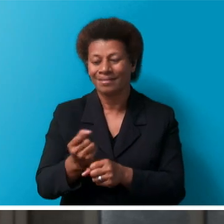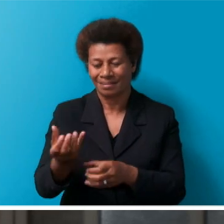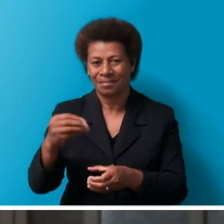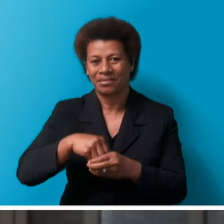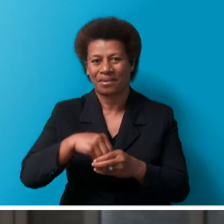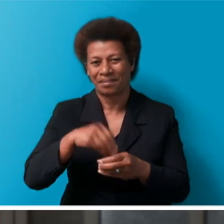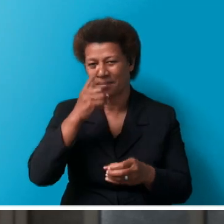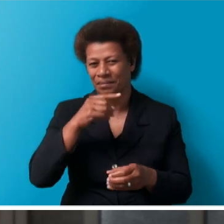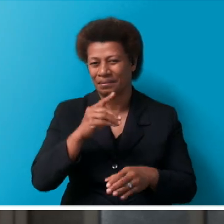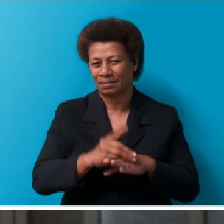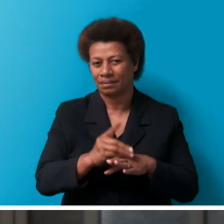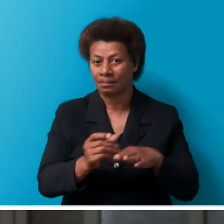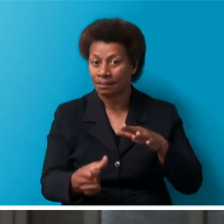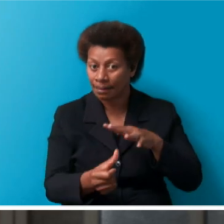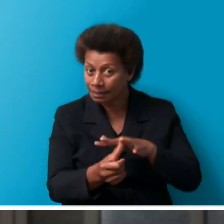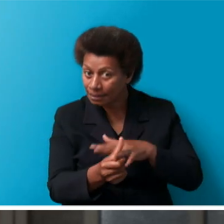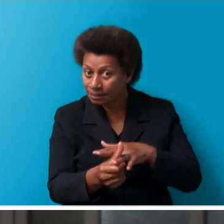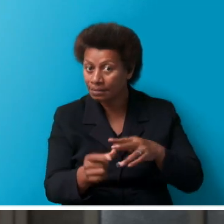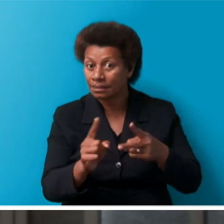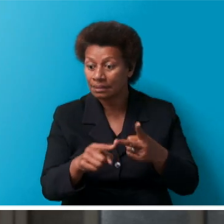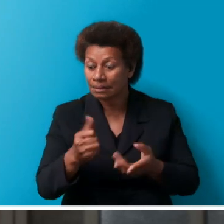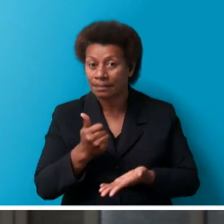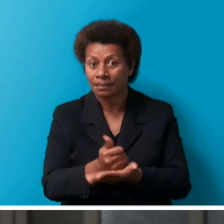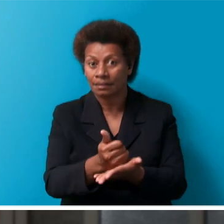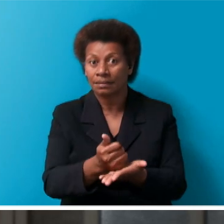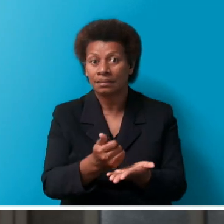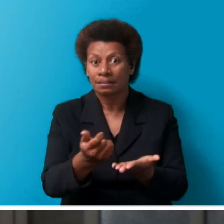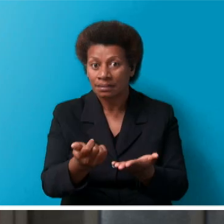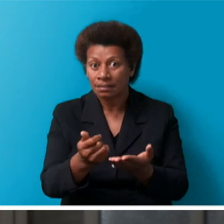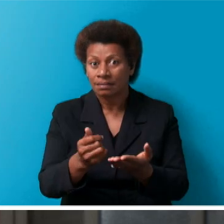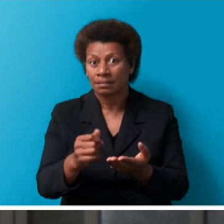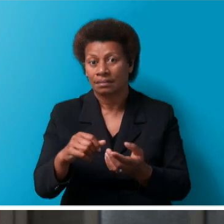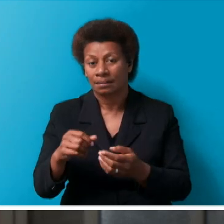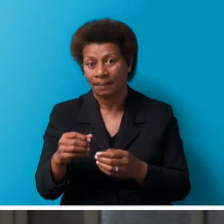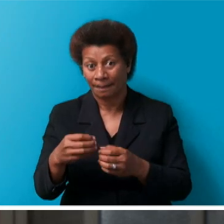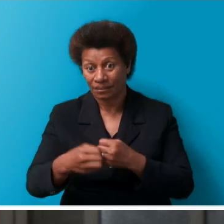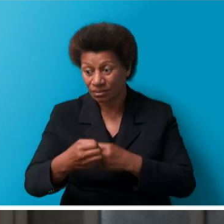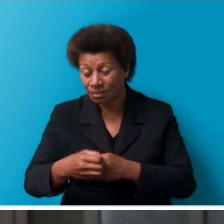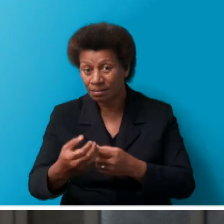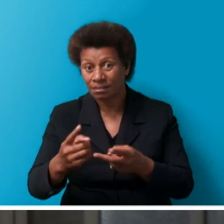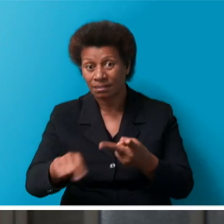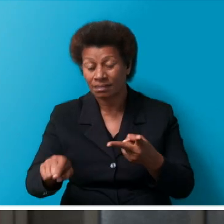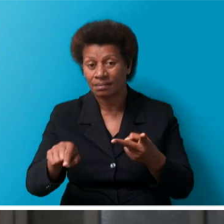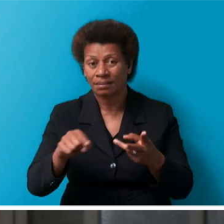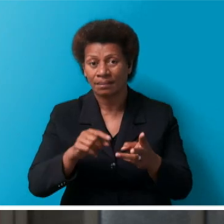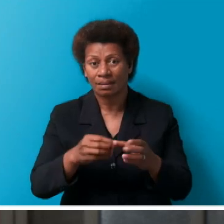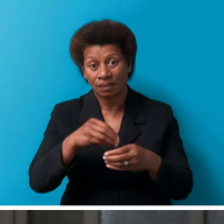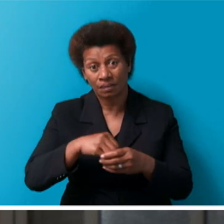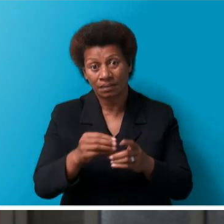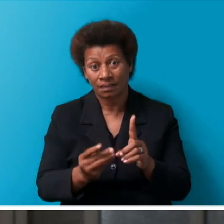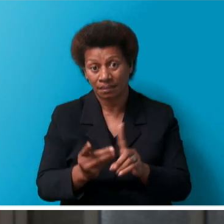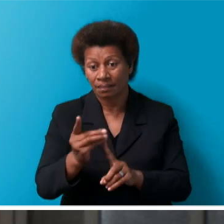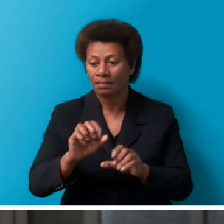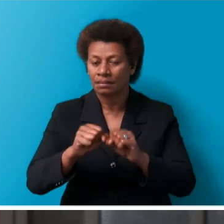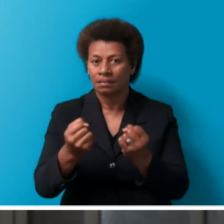of accessibility, assistive devices, support services, non-discrimination, community-based inclusive development, and social protection, Mr.